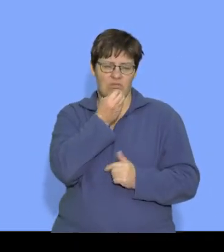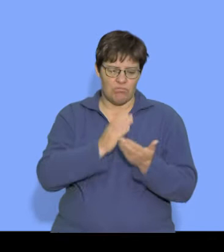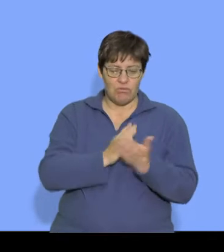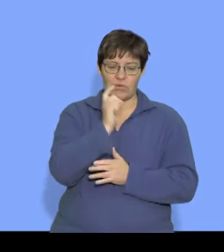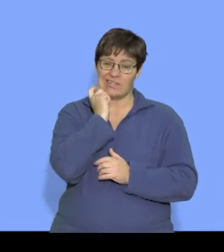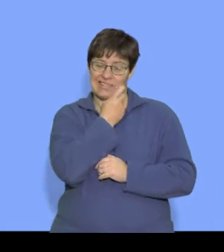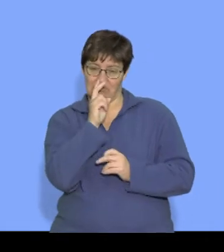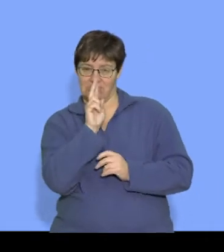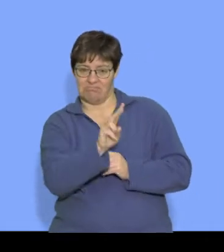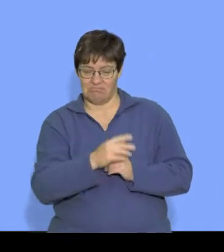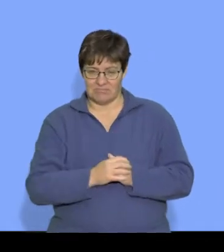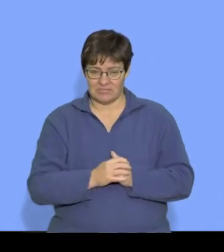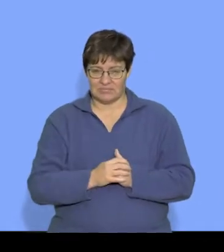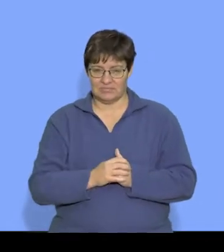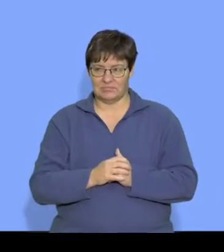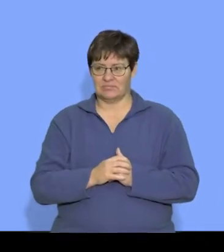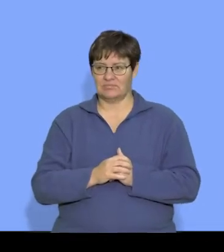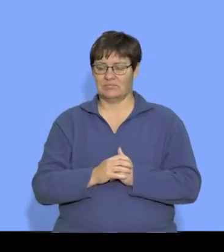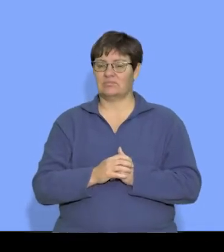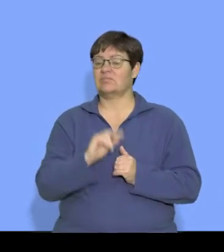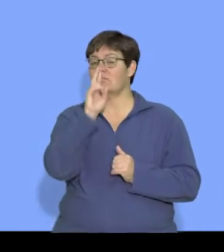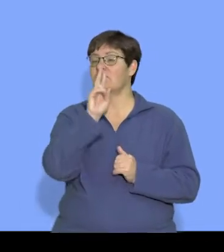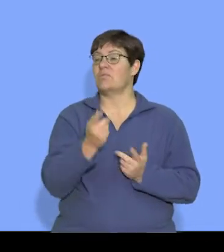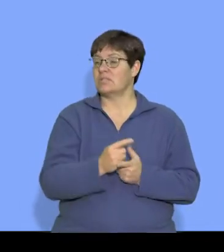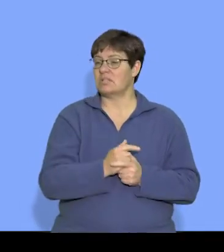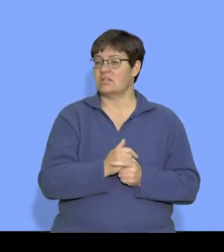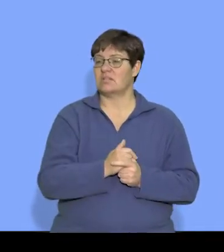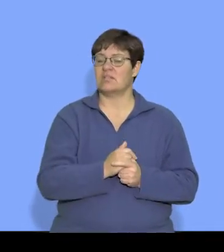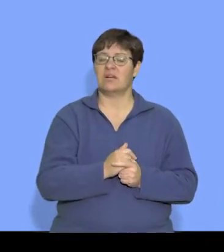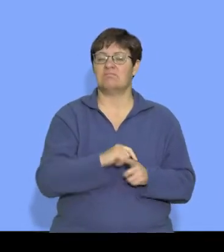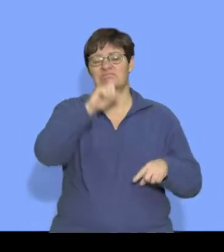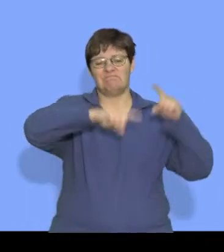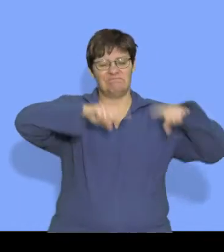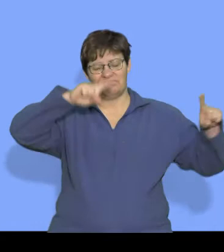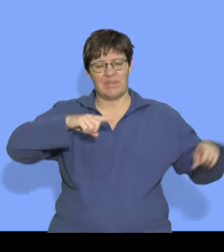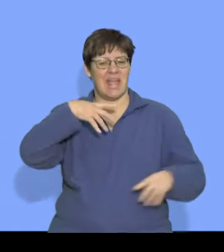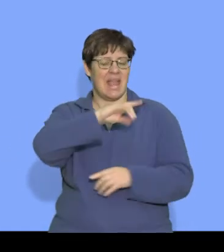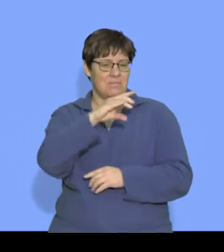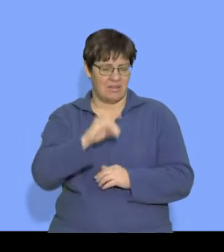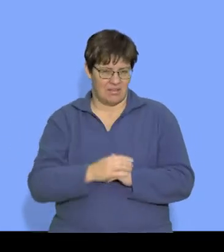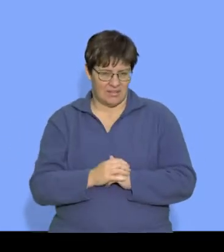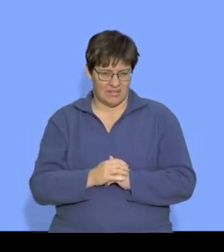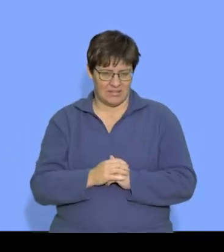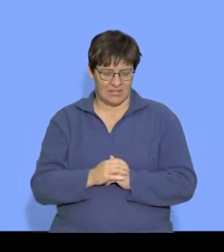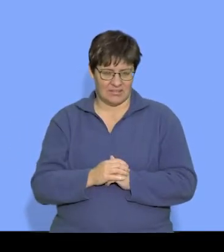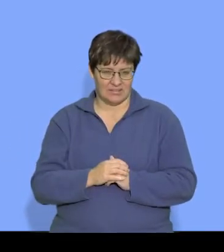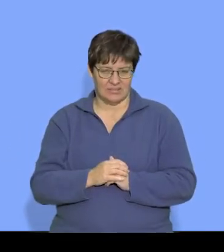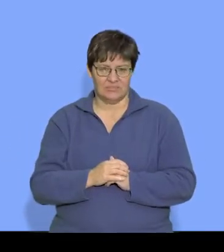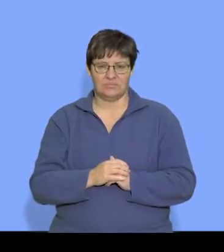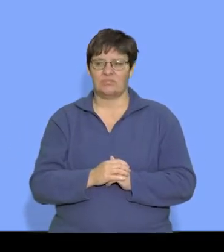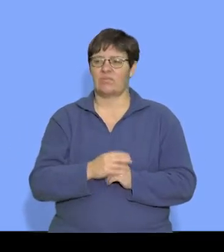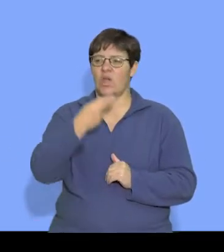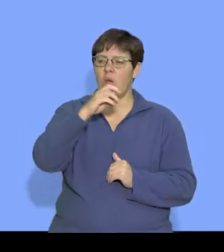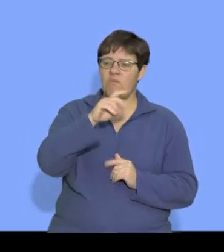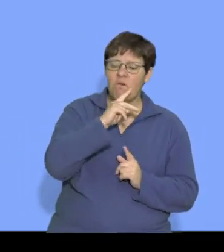looking at digestion. In this lesson, we look at nutrition in various different animals. We talk about